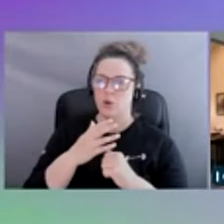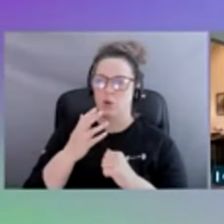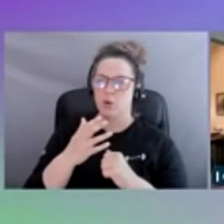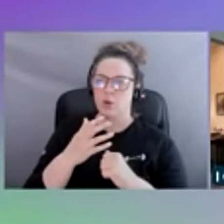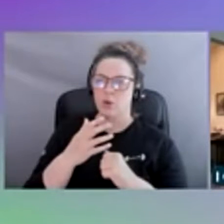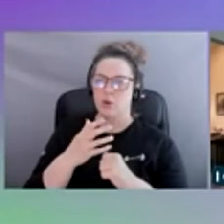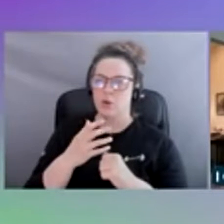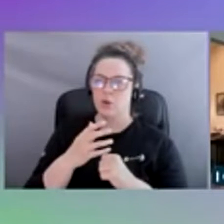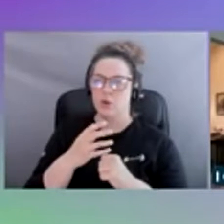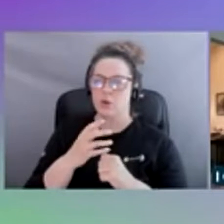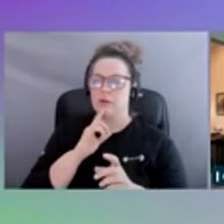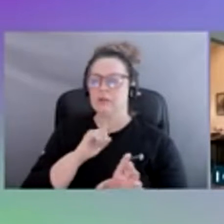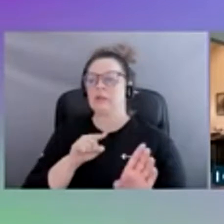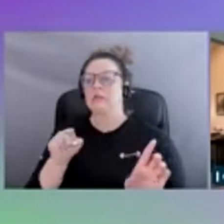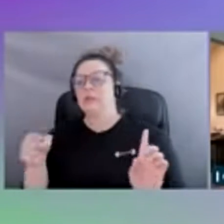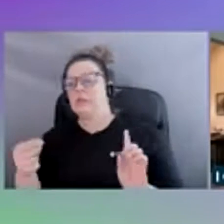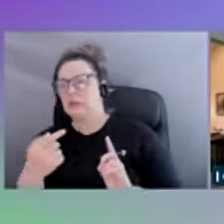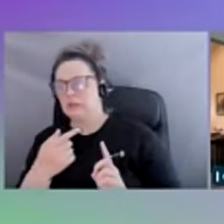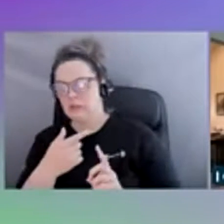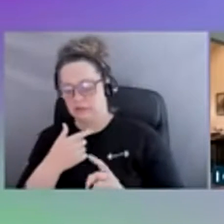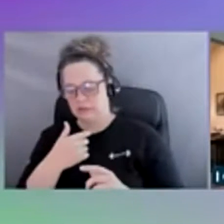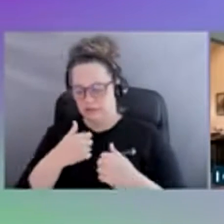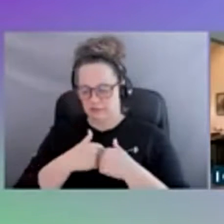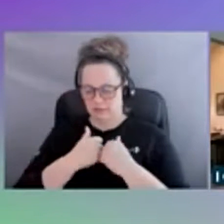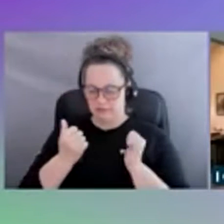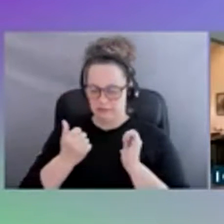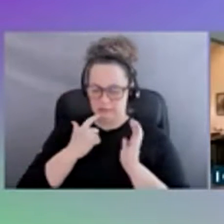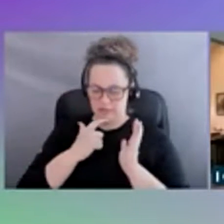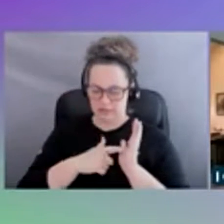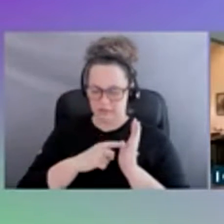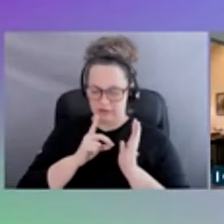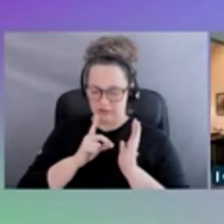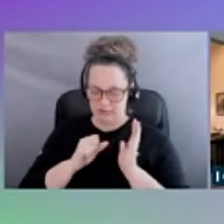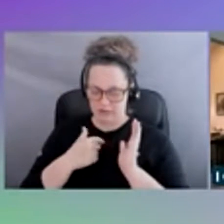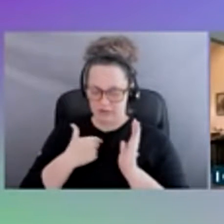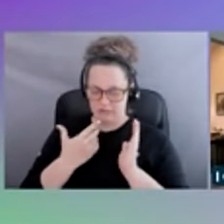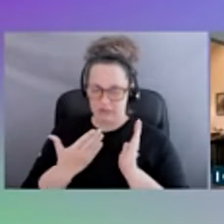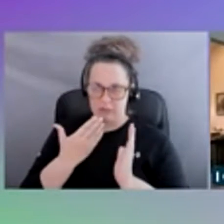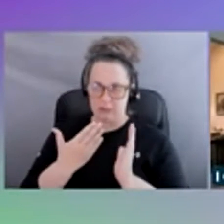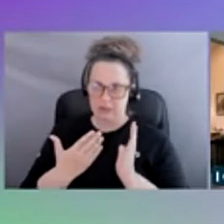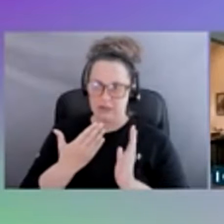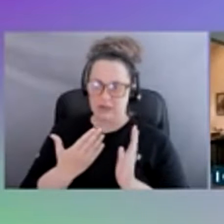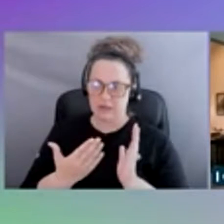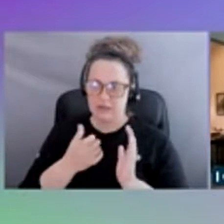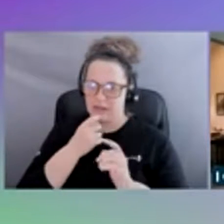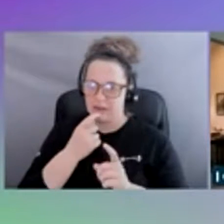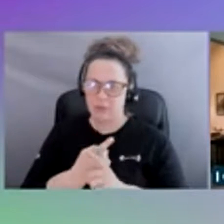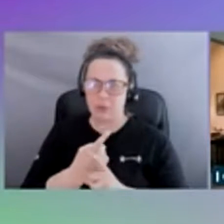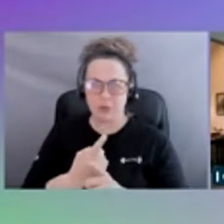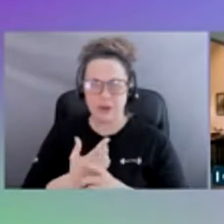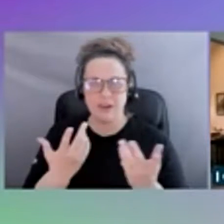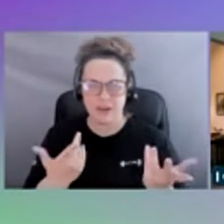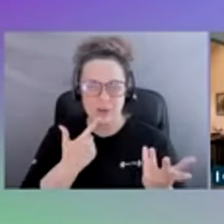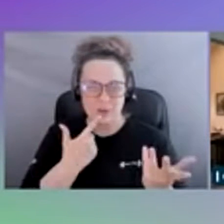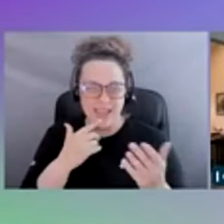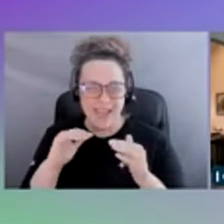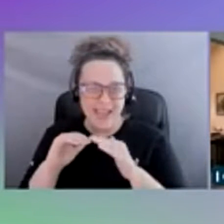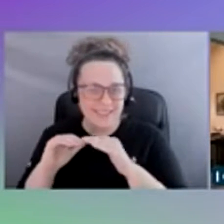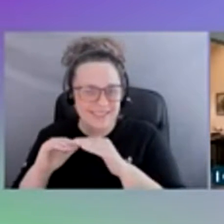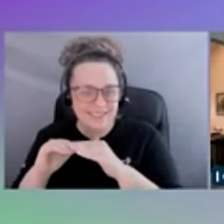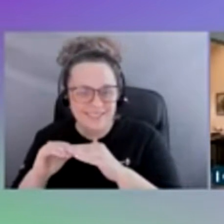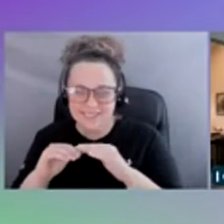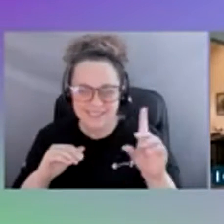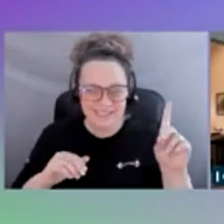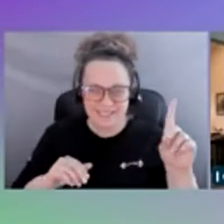get around the fact that self-identifying as a person with disabilities is maybe inappropriate? And you said access